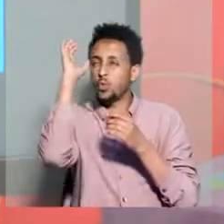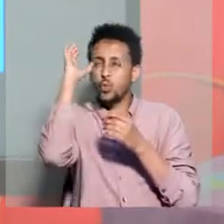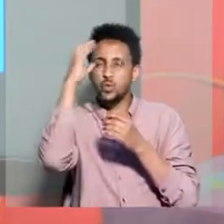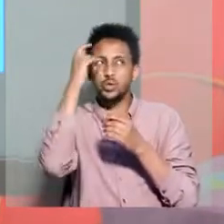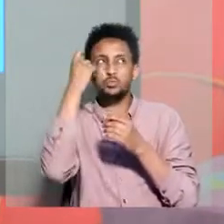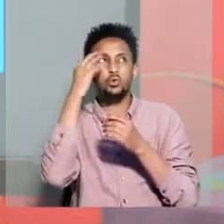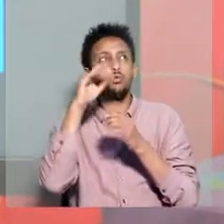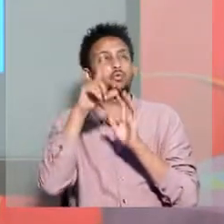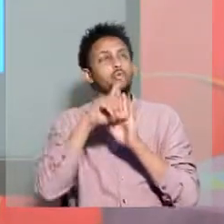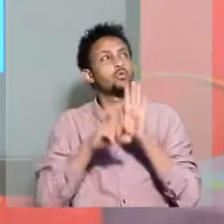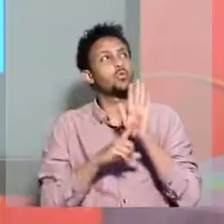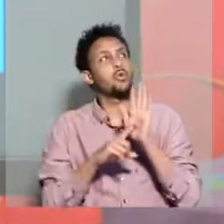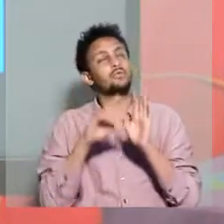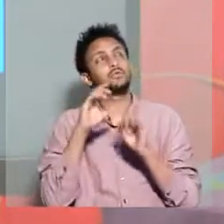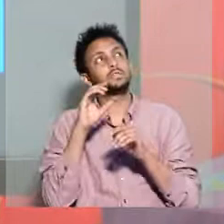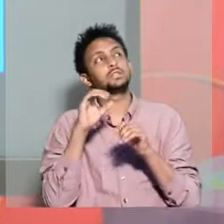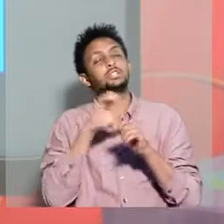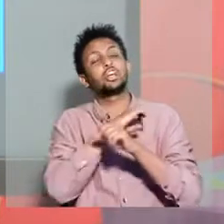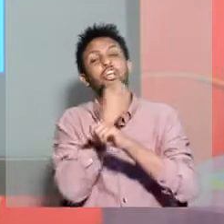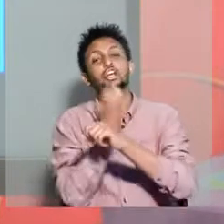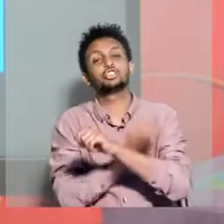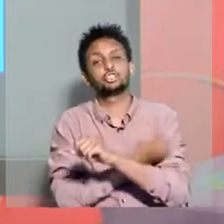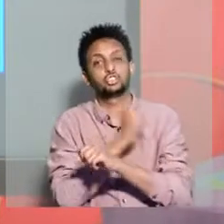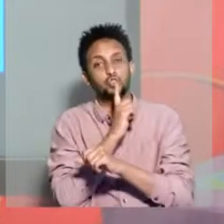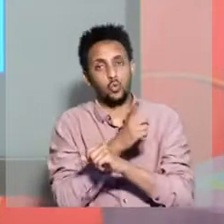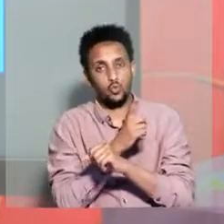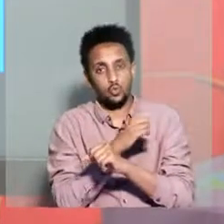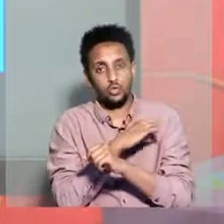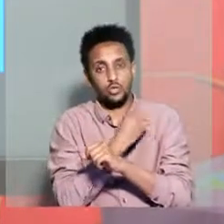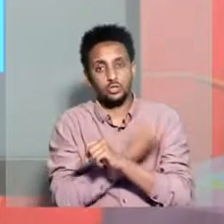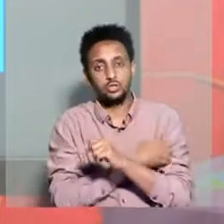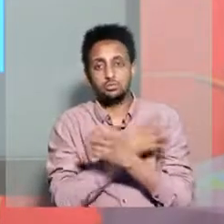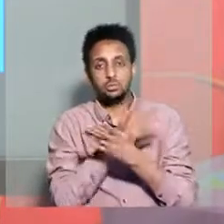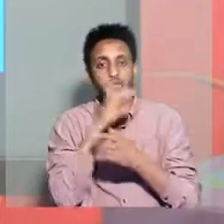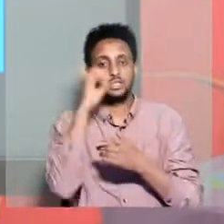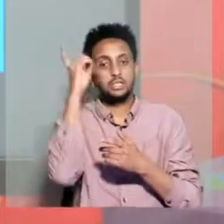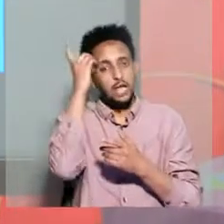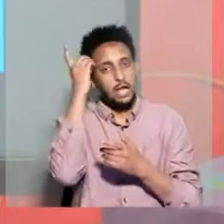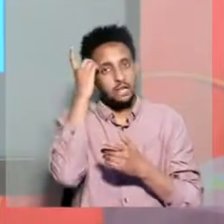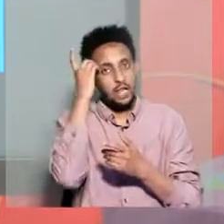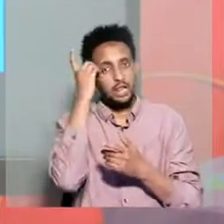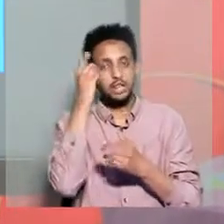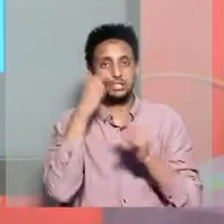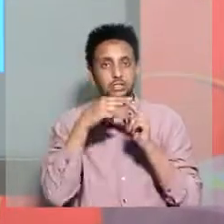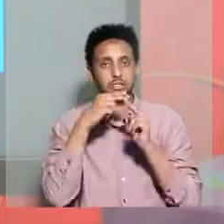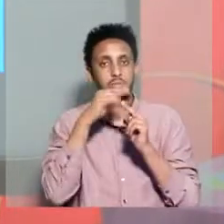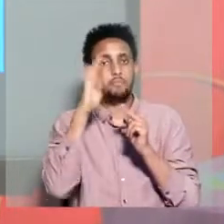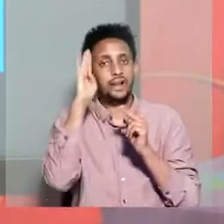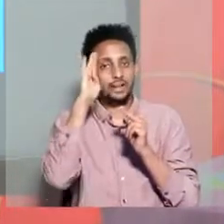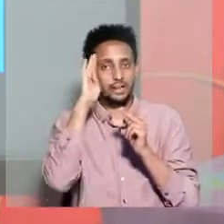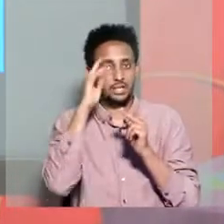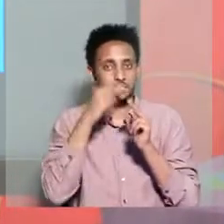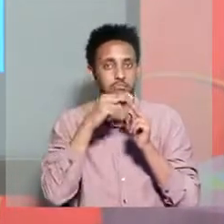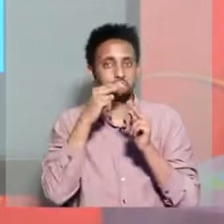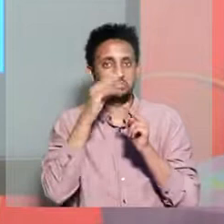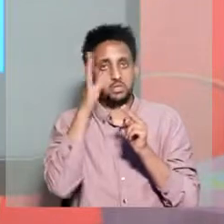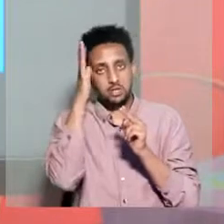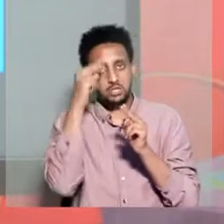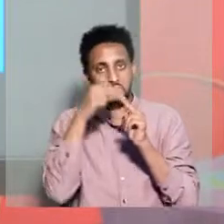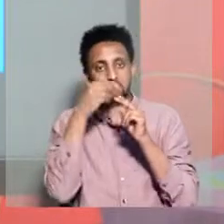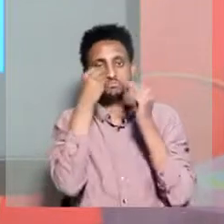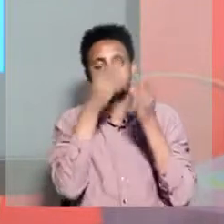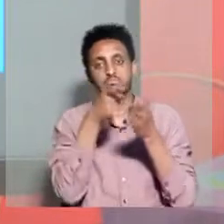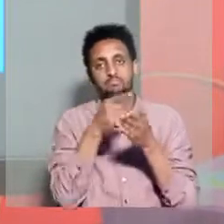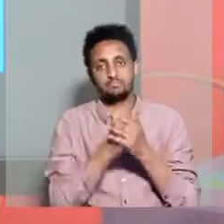of law of conservation of energy. It was proposed by Daniel Bernoulli, Austrian physicist, and it states